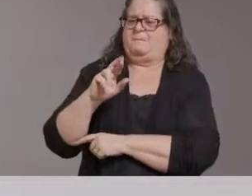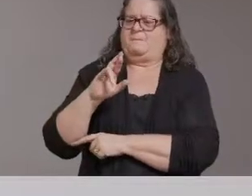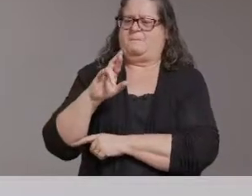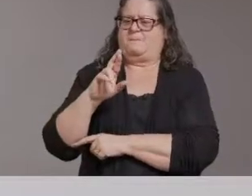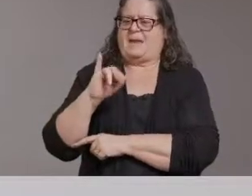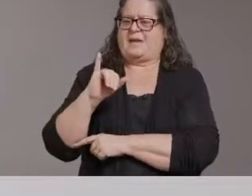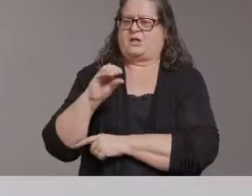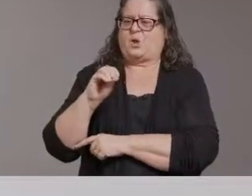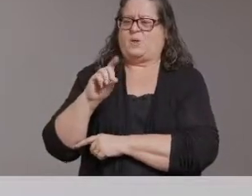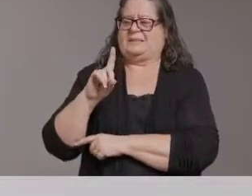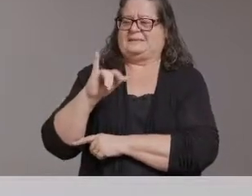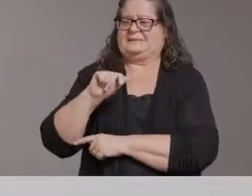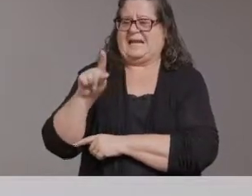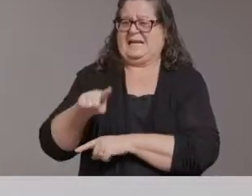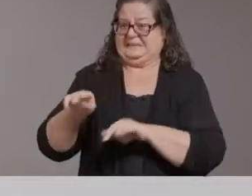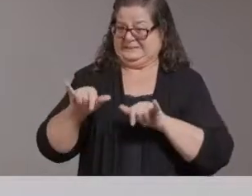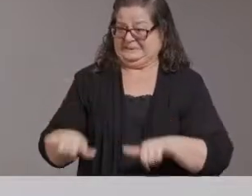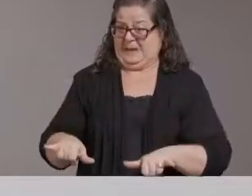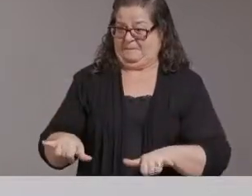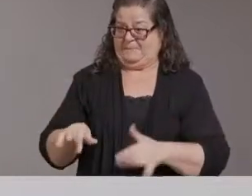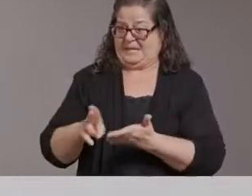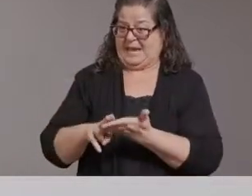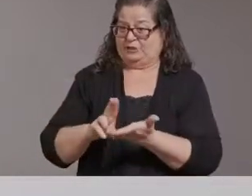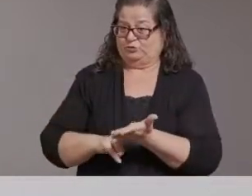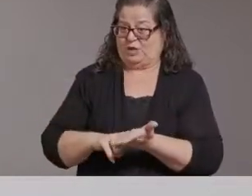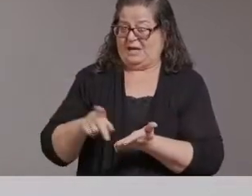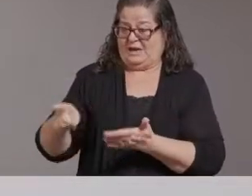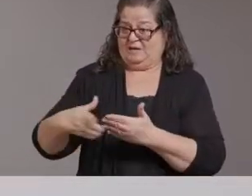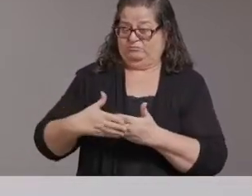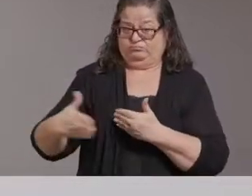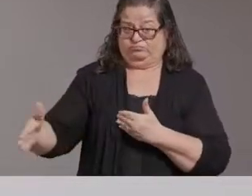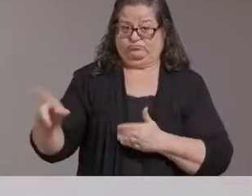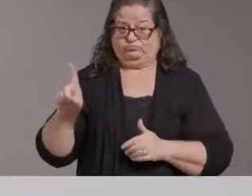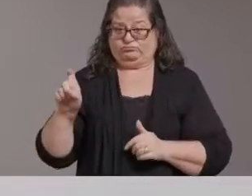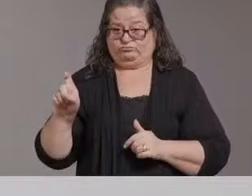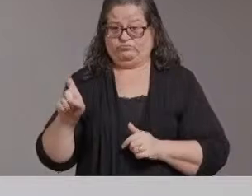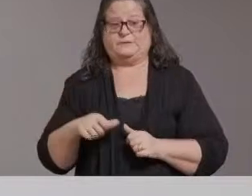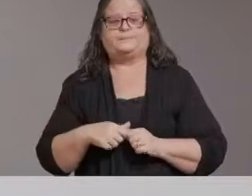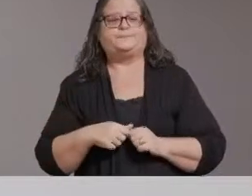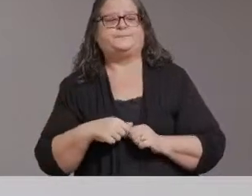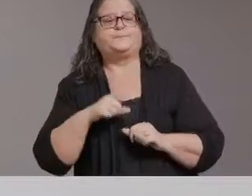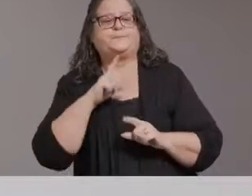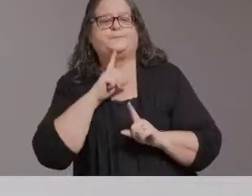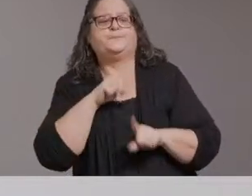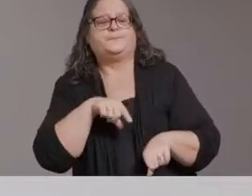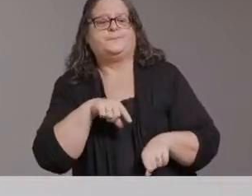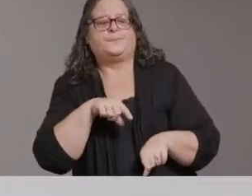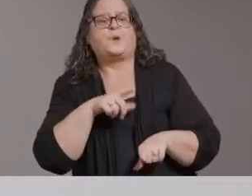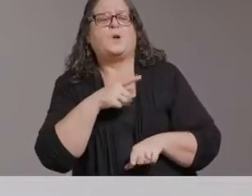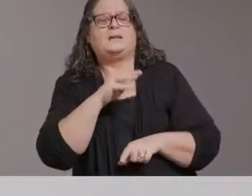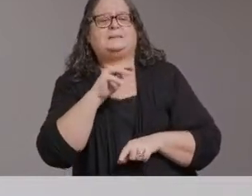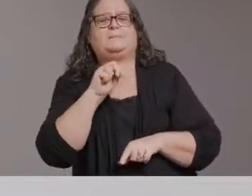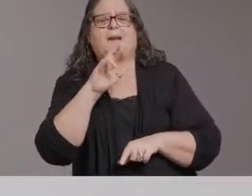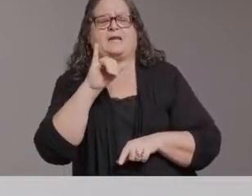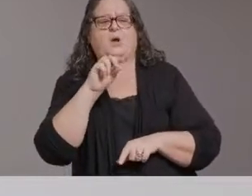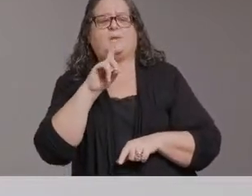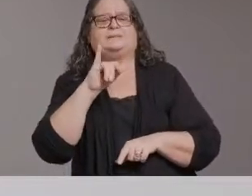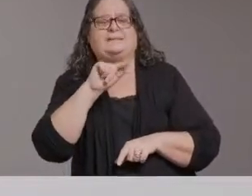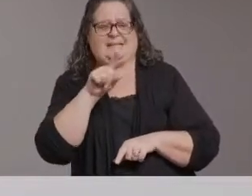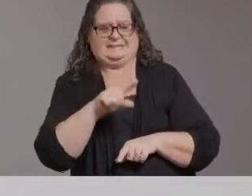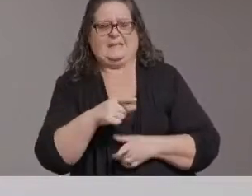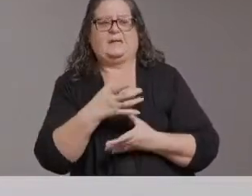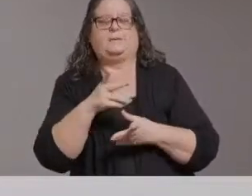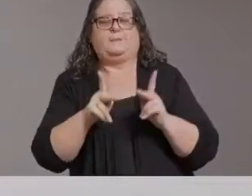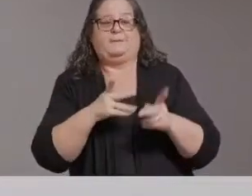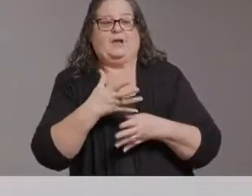Mario Diaz as a partner. He is a trusted community member in that community. And so